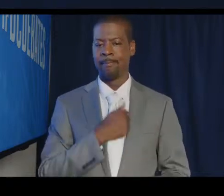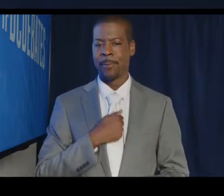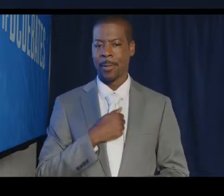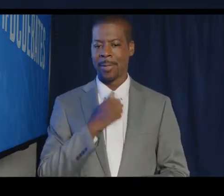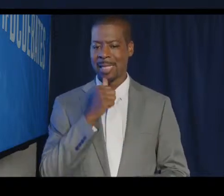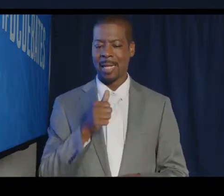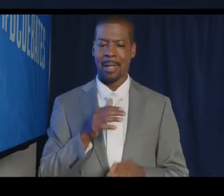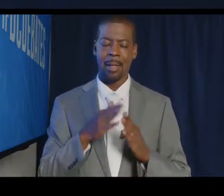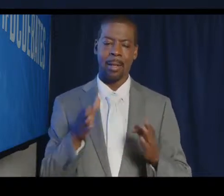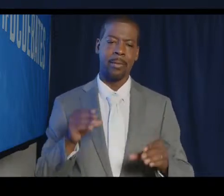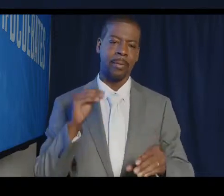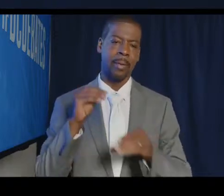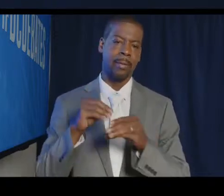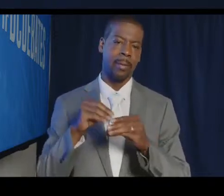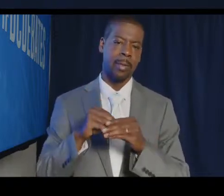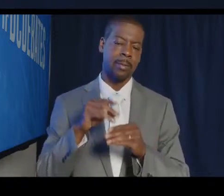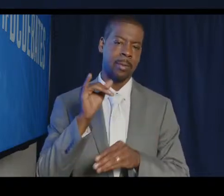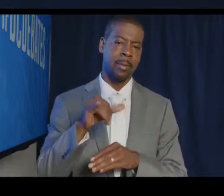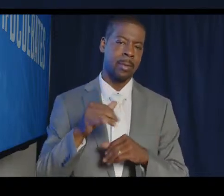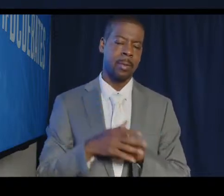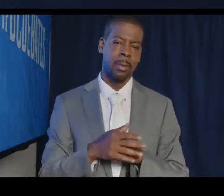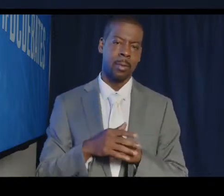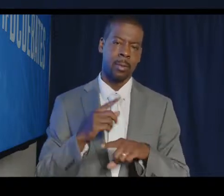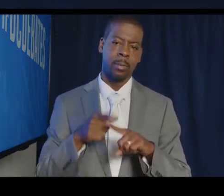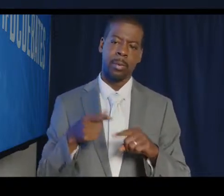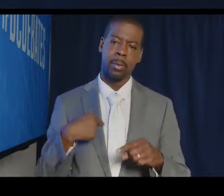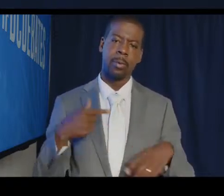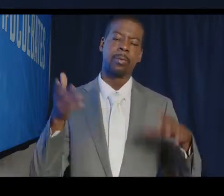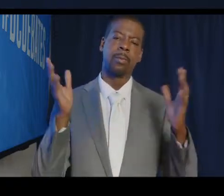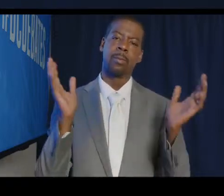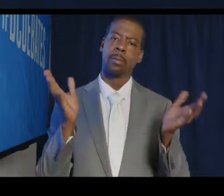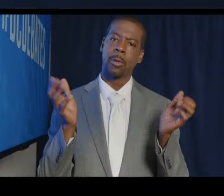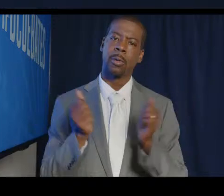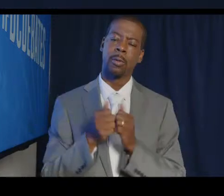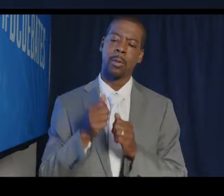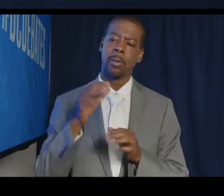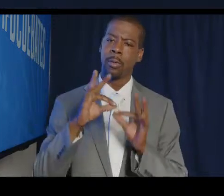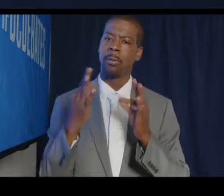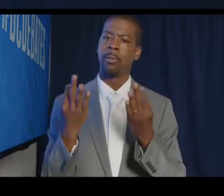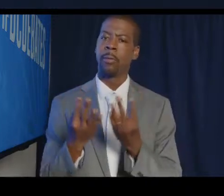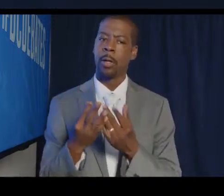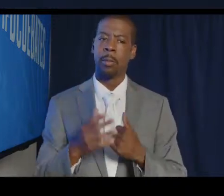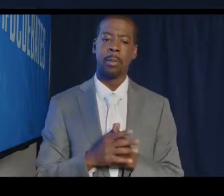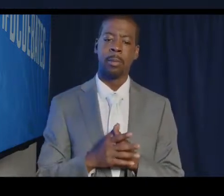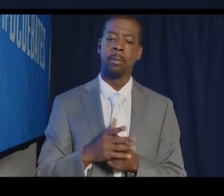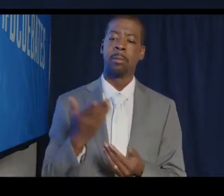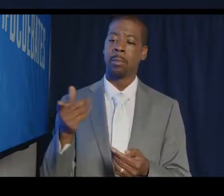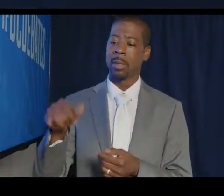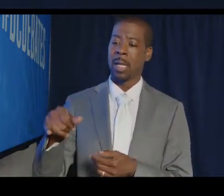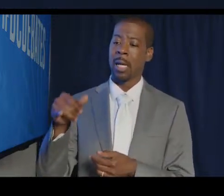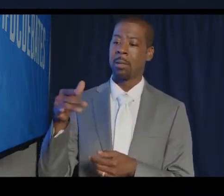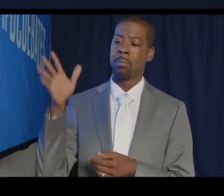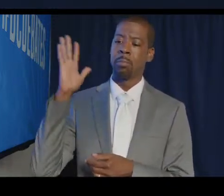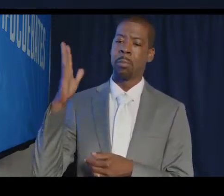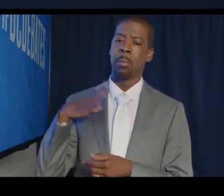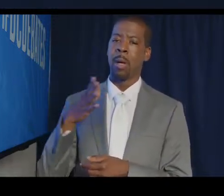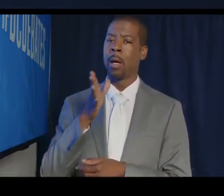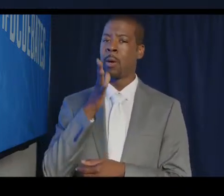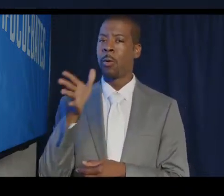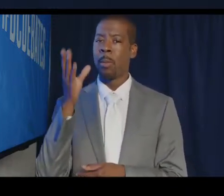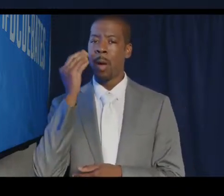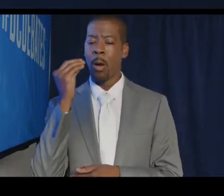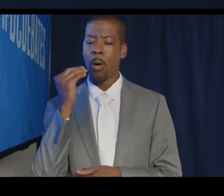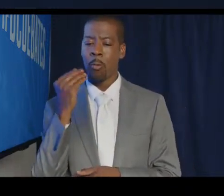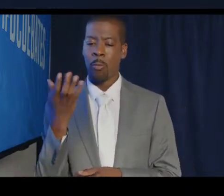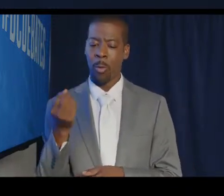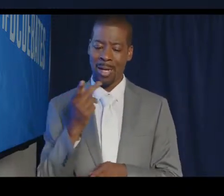in those programs. But when I talk to some families for whom it's a home that maybe it was your grandma's home, you want to keep it in the family,